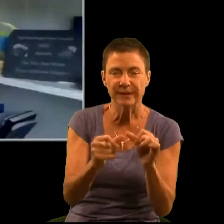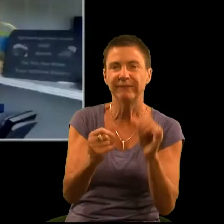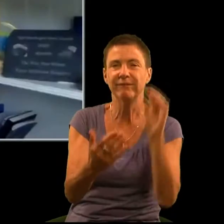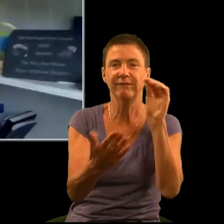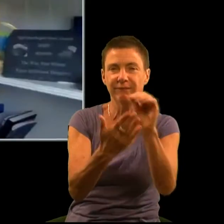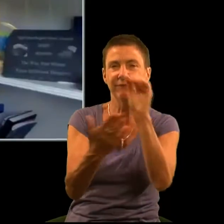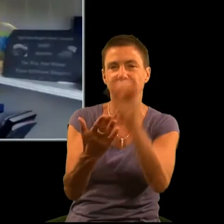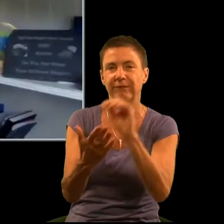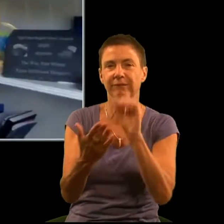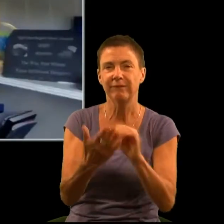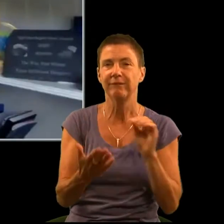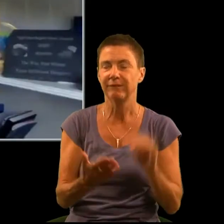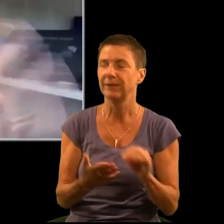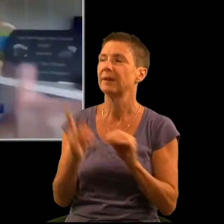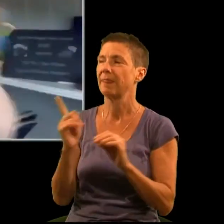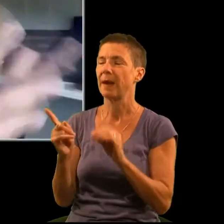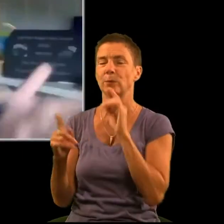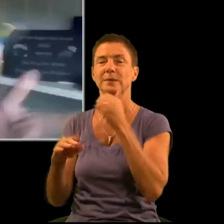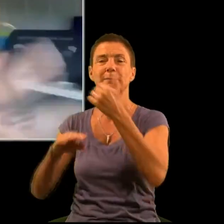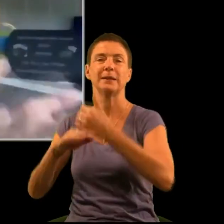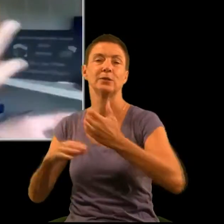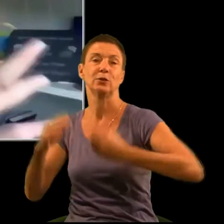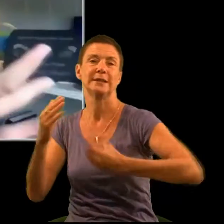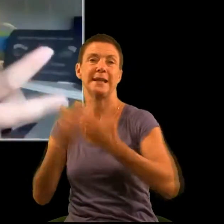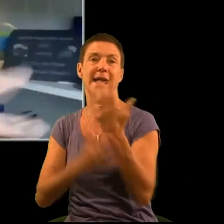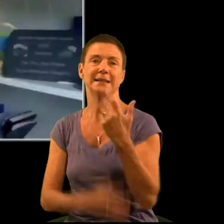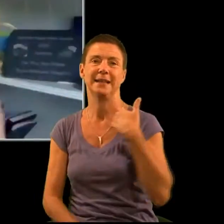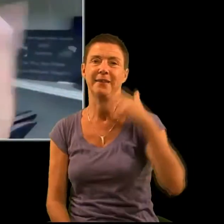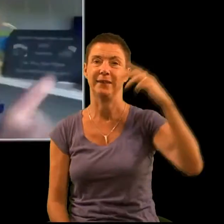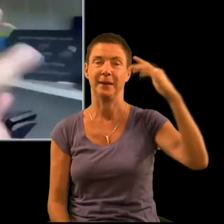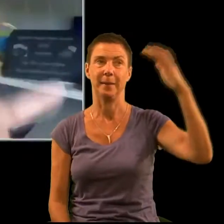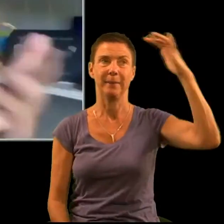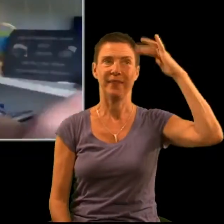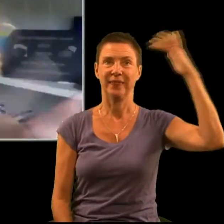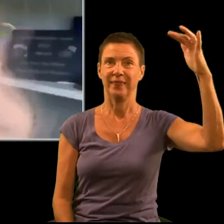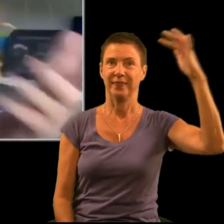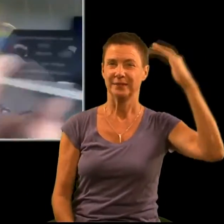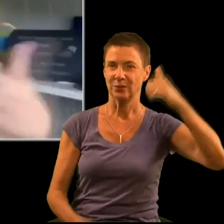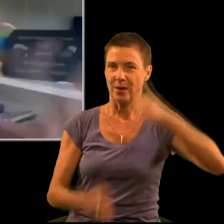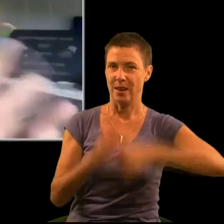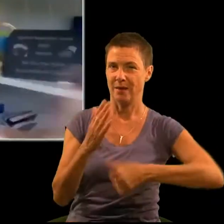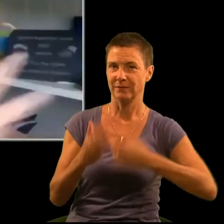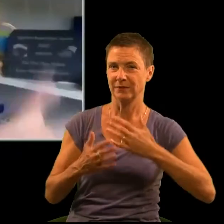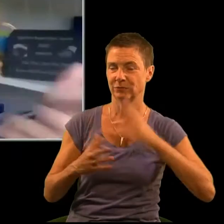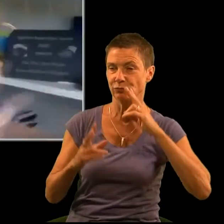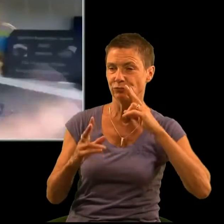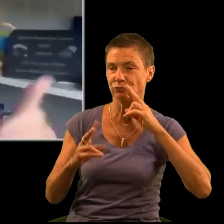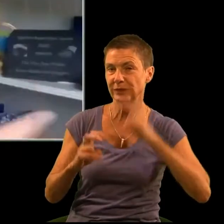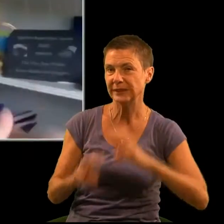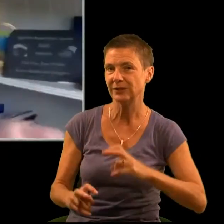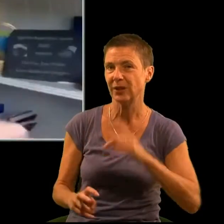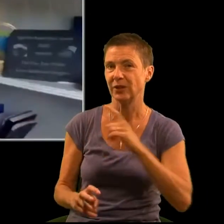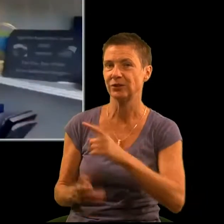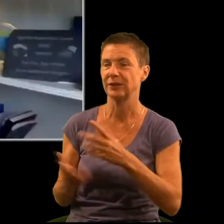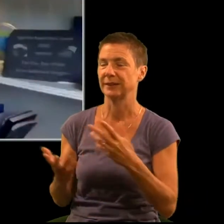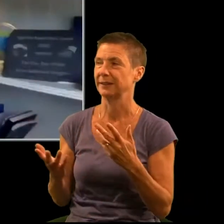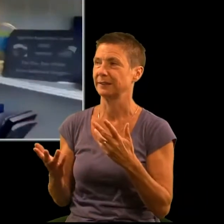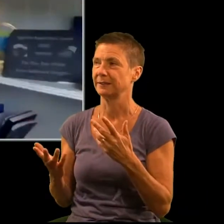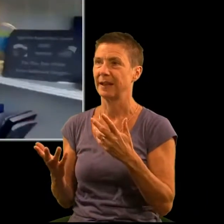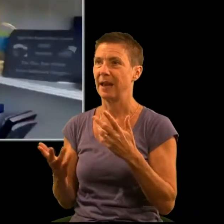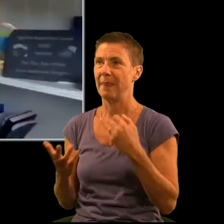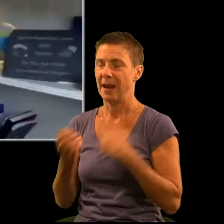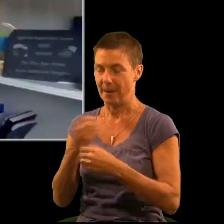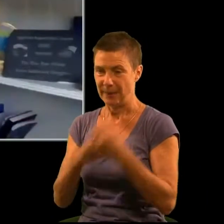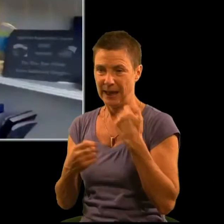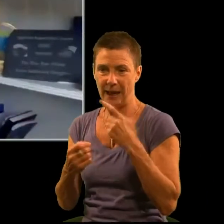on Scandinavian myths, which I loved then researching and getting into sort of a whole sort of falling down that rabbit hole